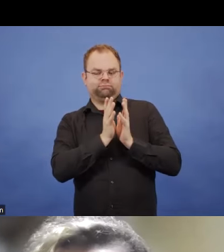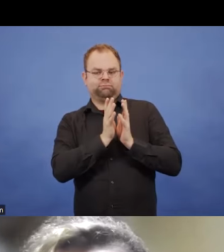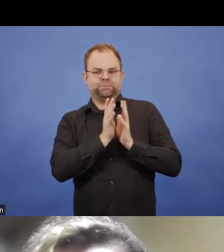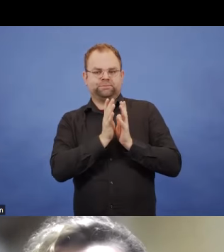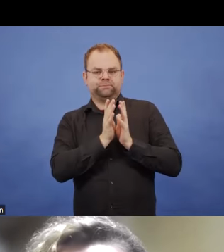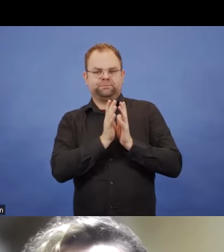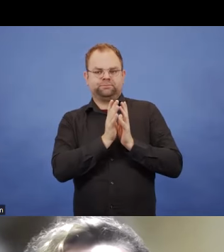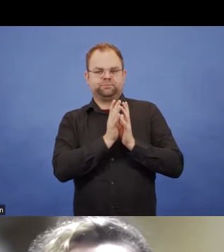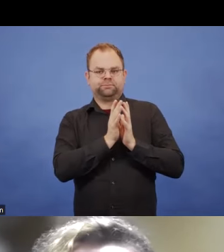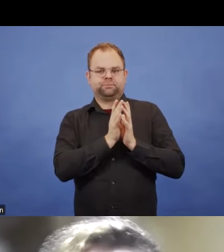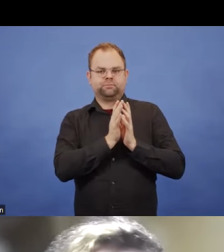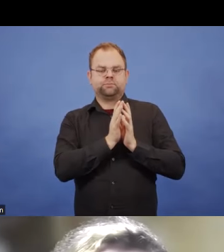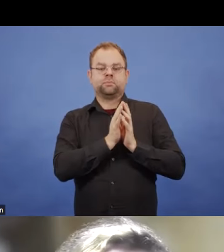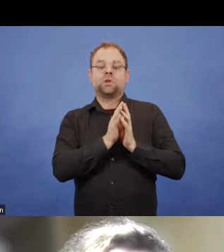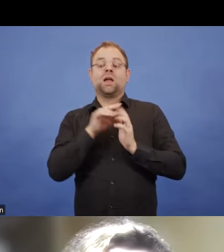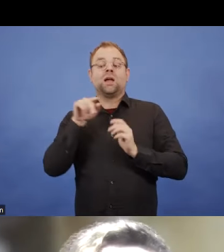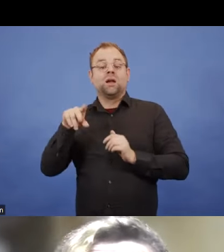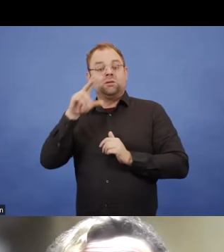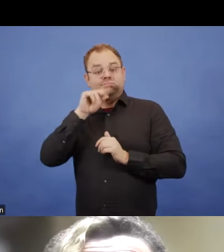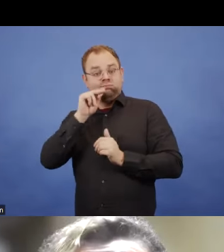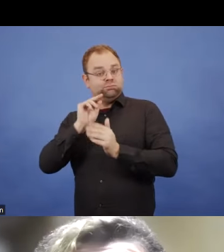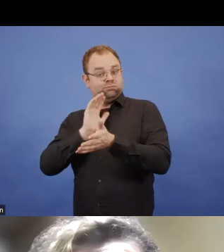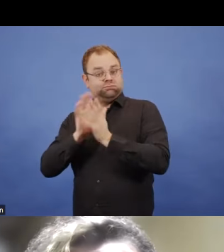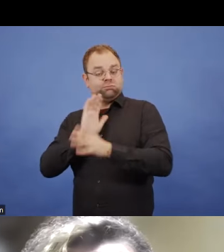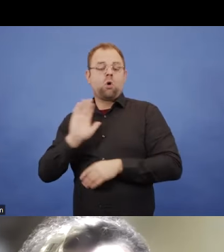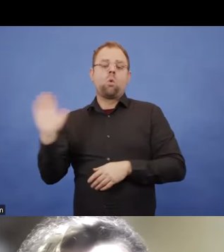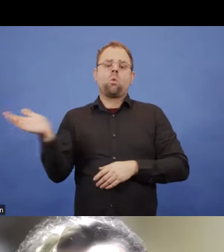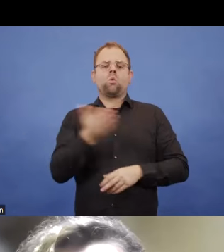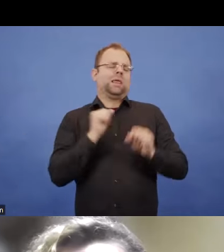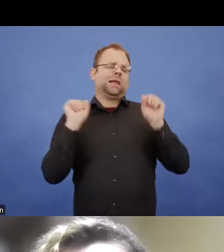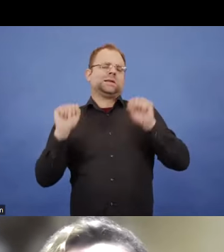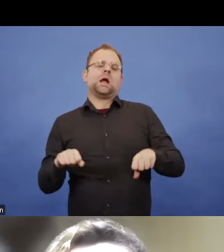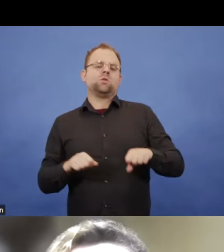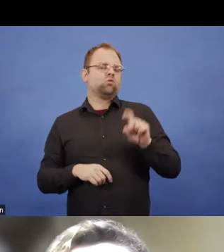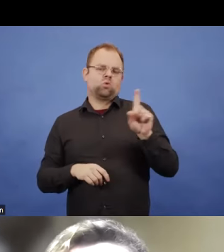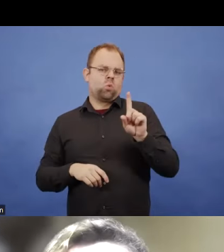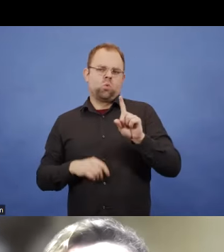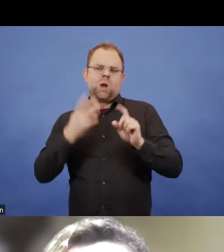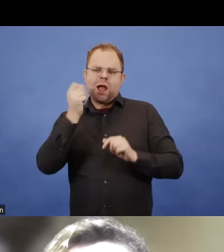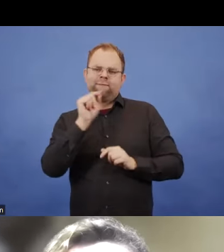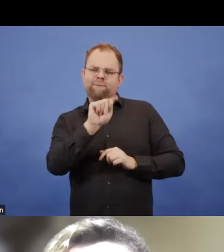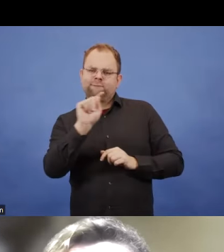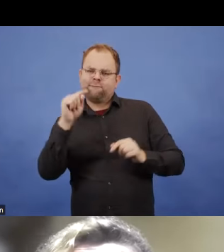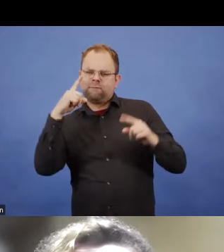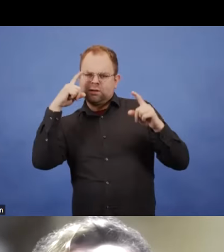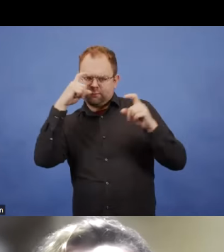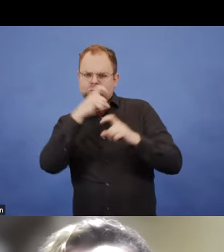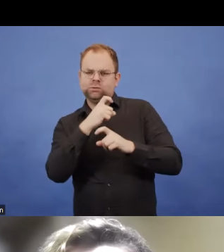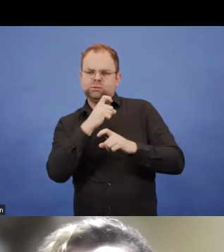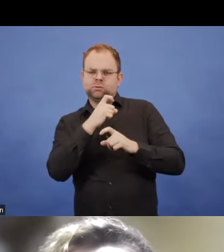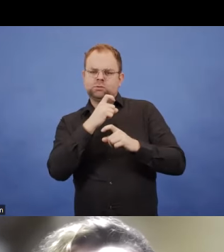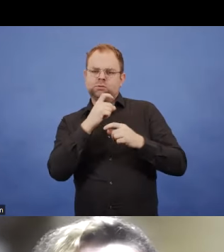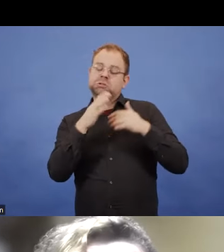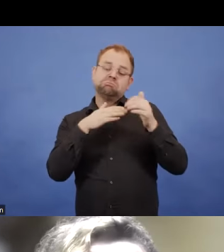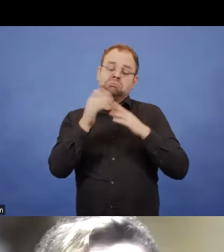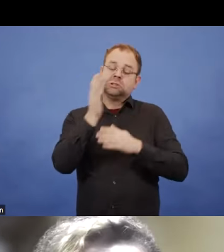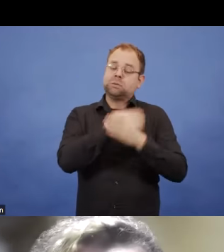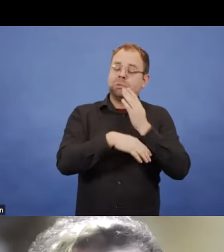undergone trauma. And when you have a particular mental health condition or intellectual